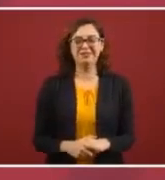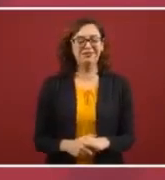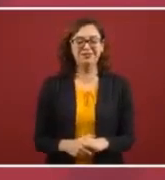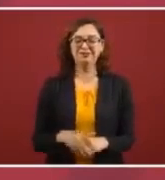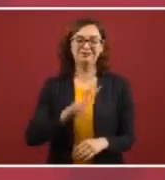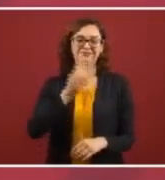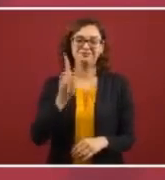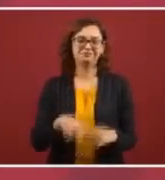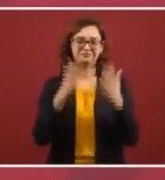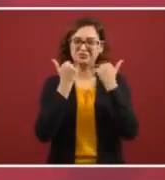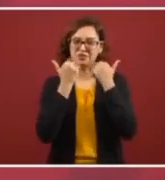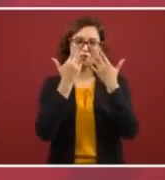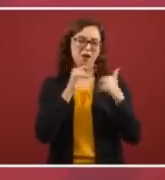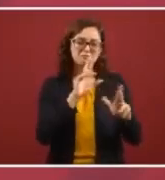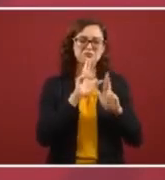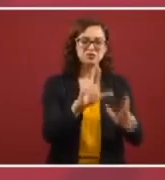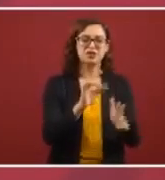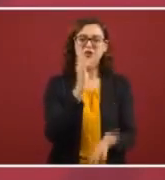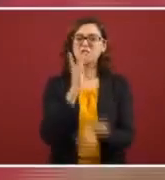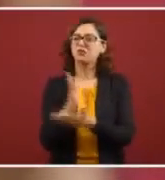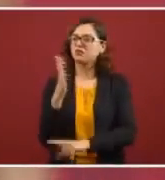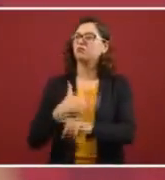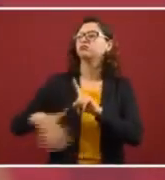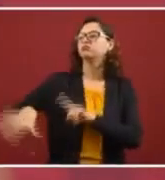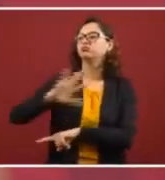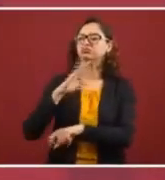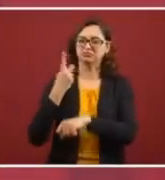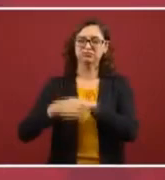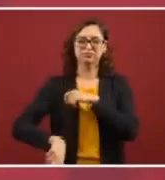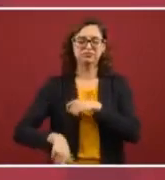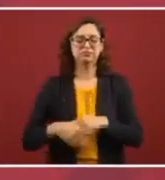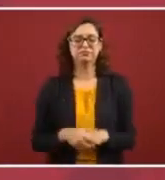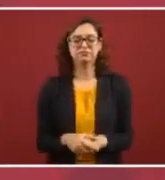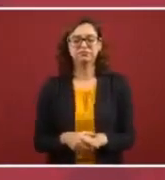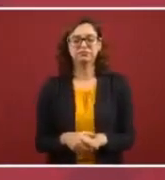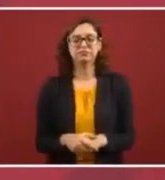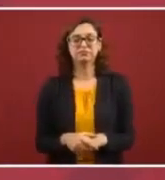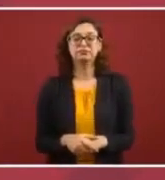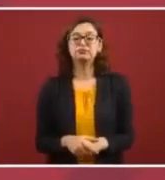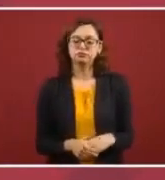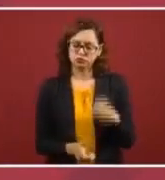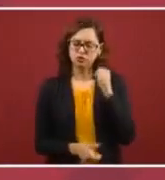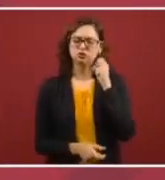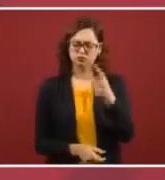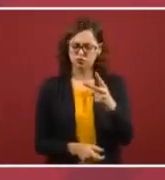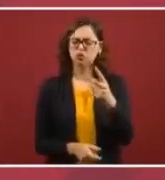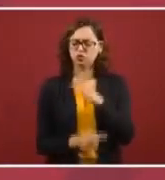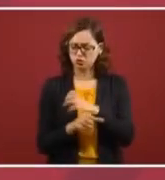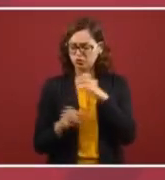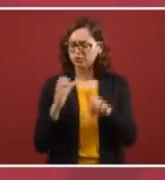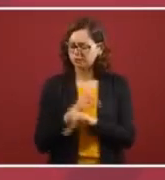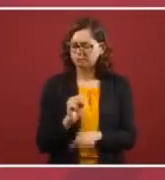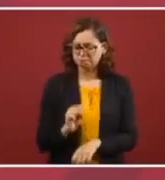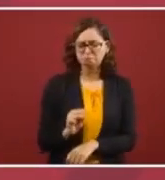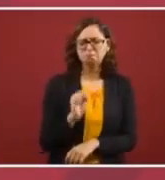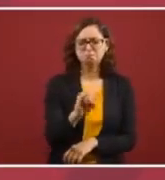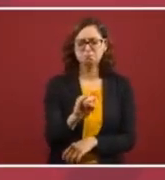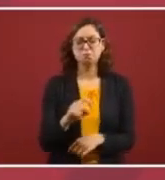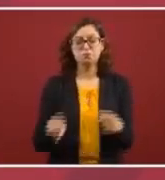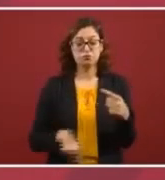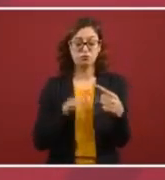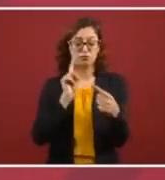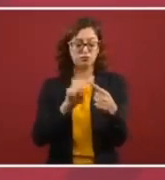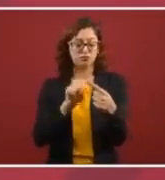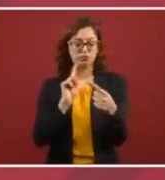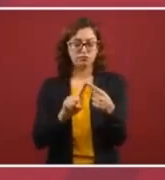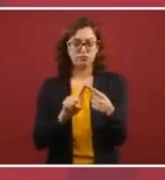there were a lot of collateral damage, but there was no good results. So yes, there is two parts.